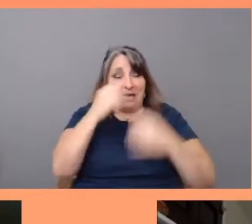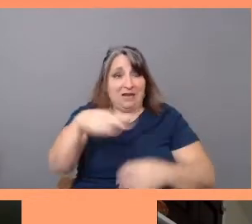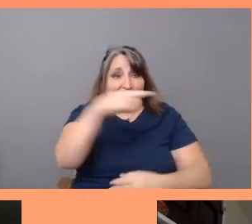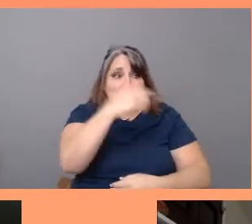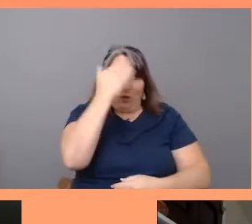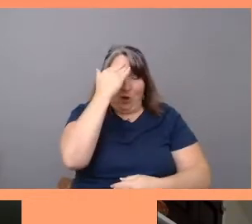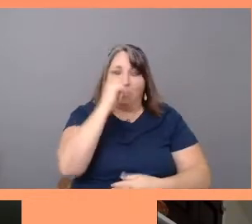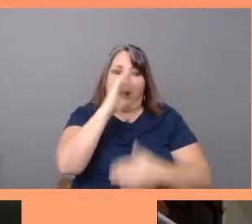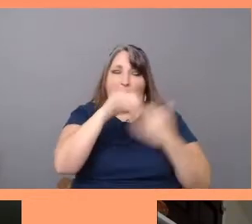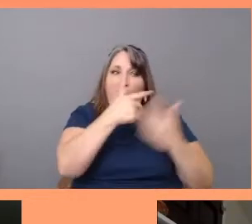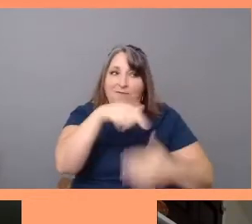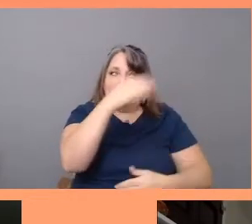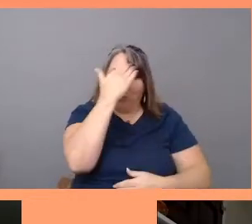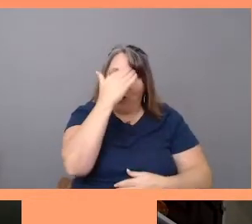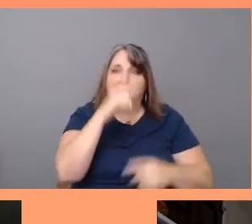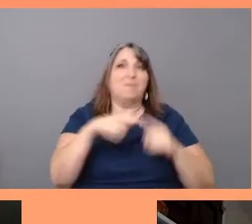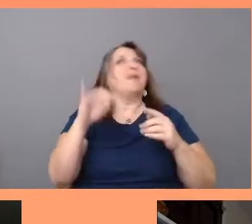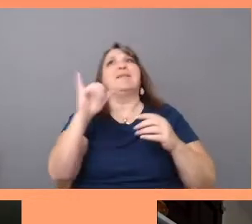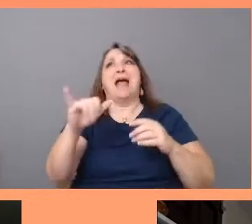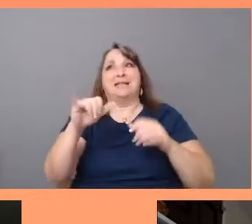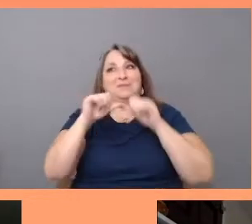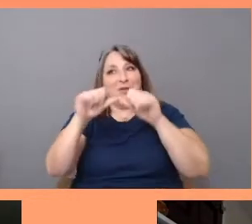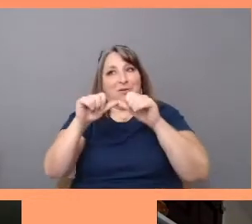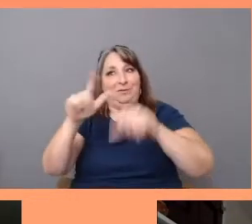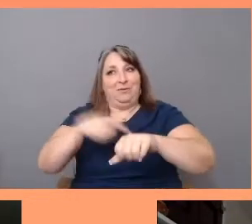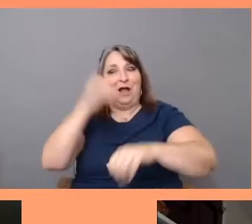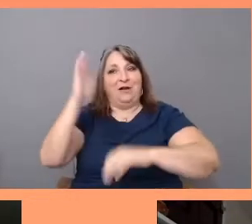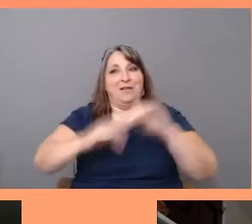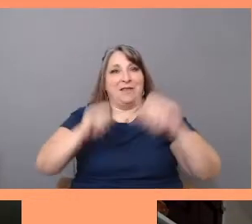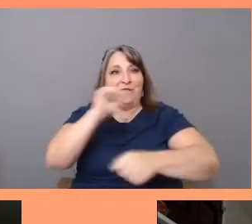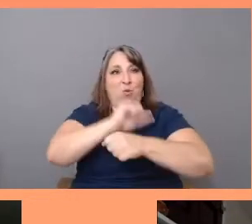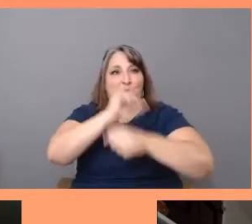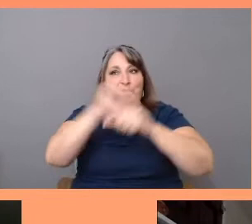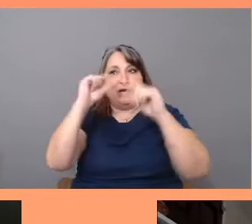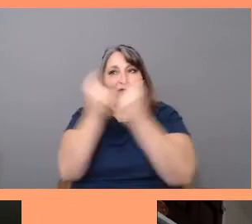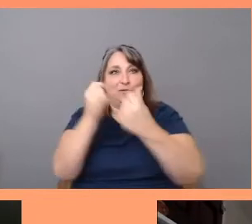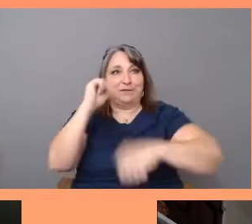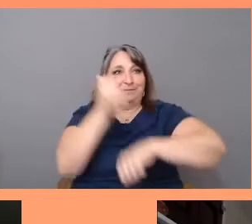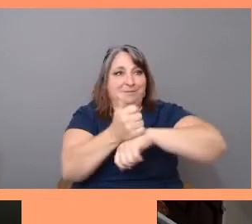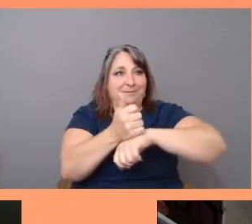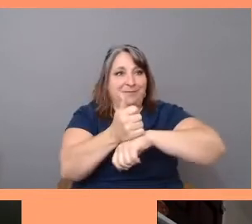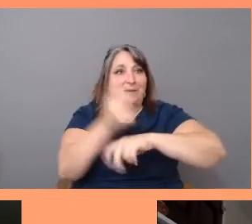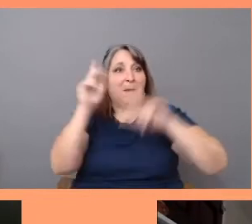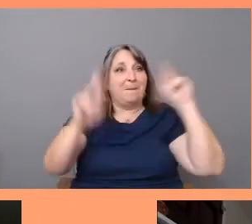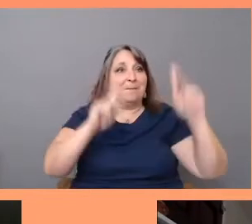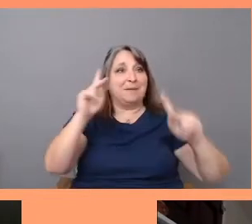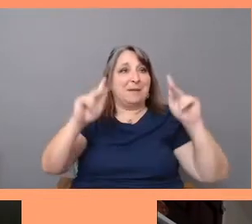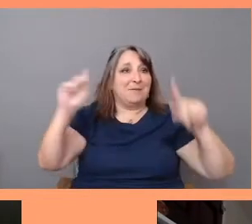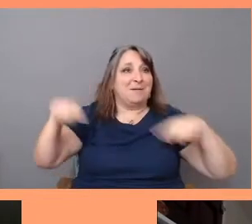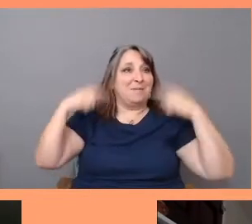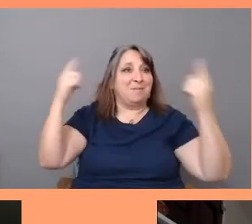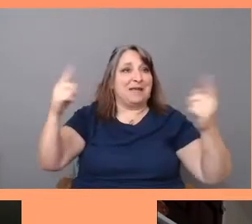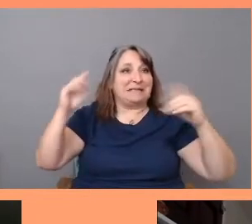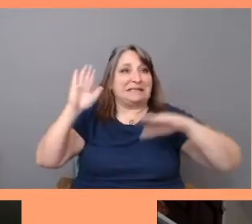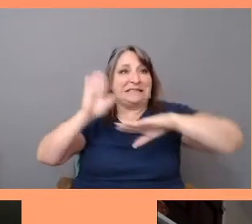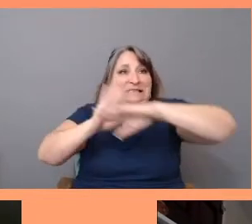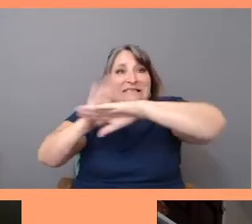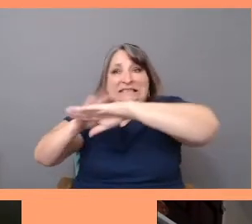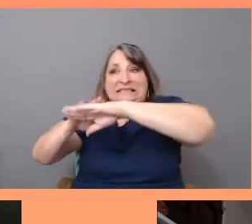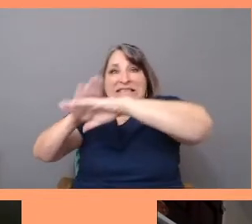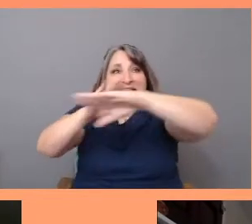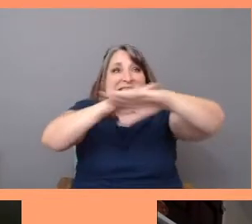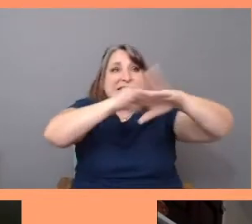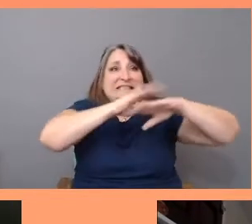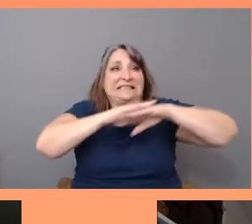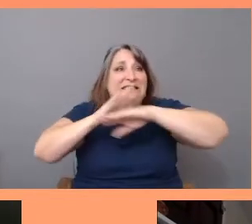much longer than these working groups have existed, right? There are people who have been sounding the alarm about what has been slowly